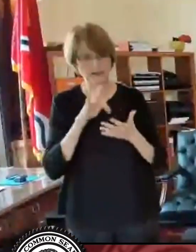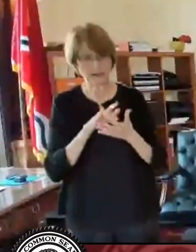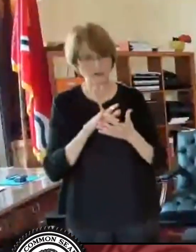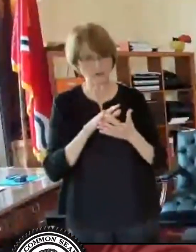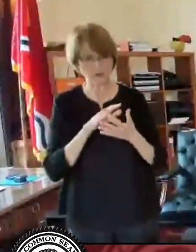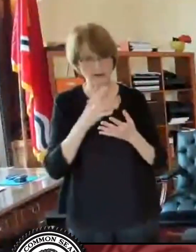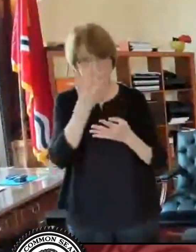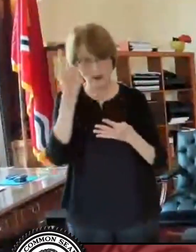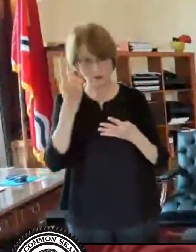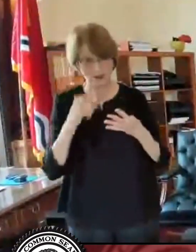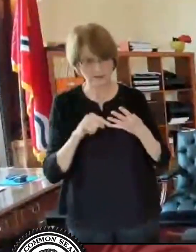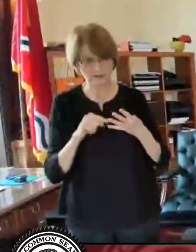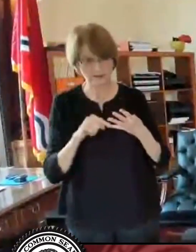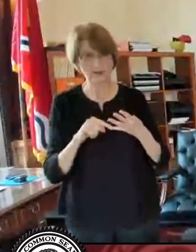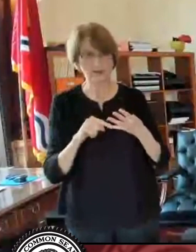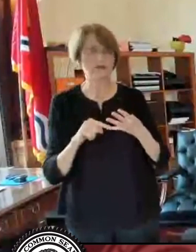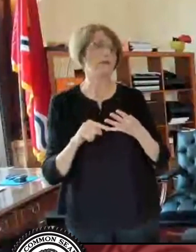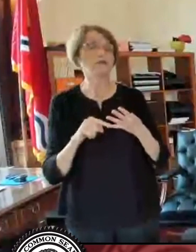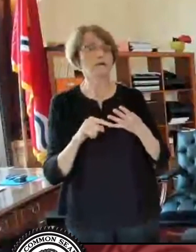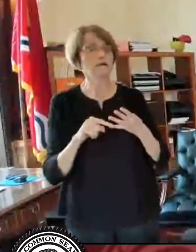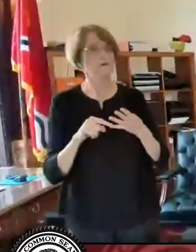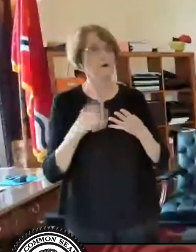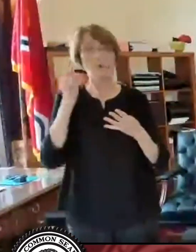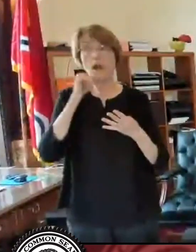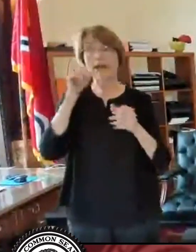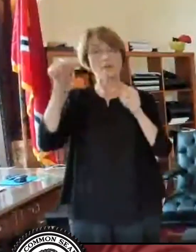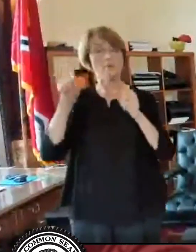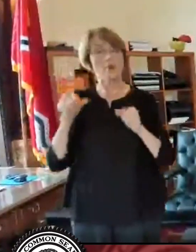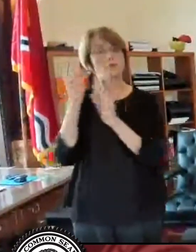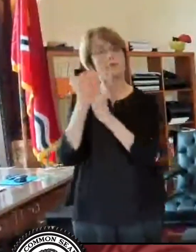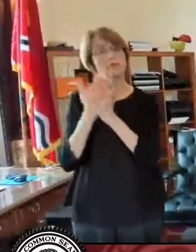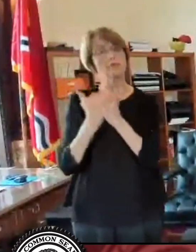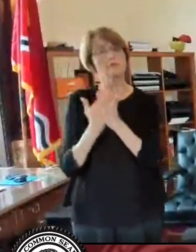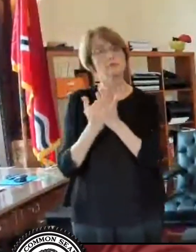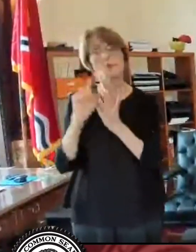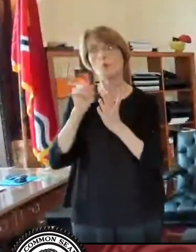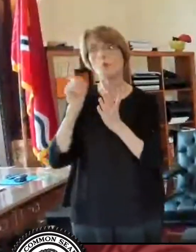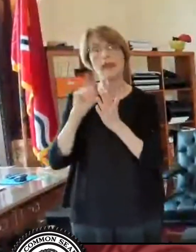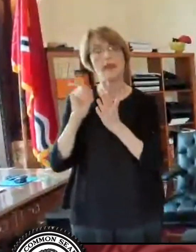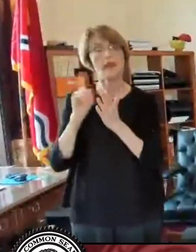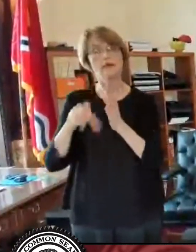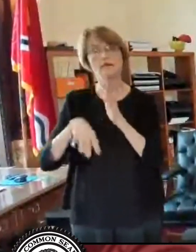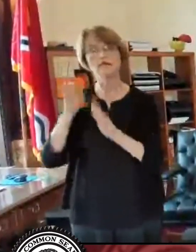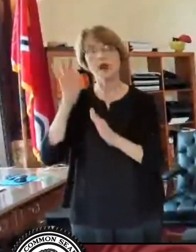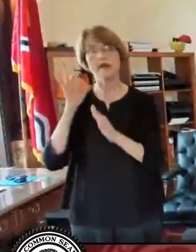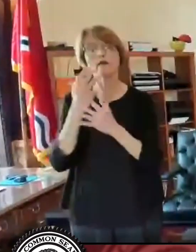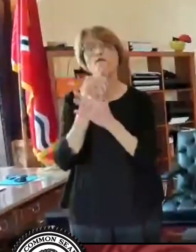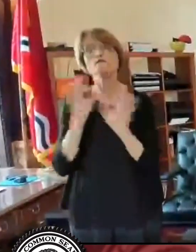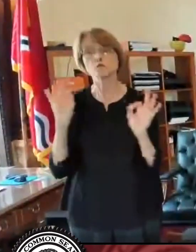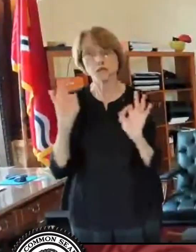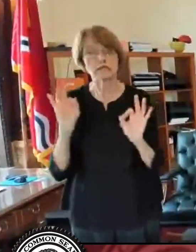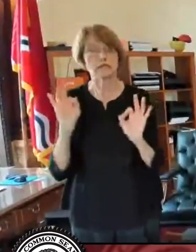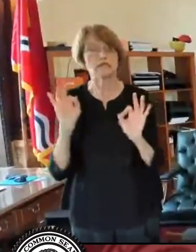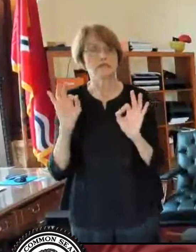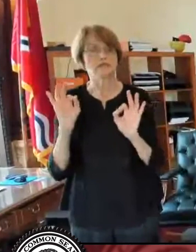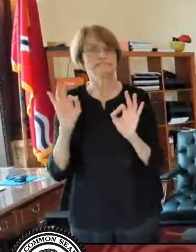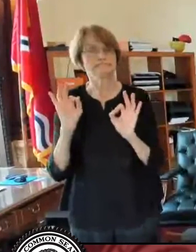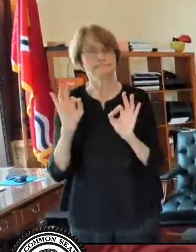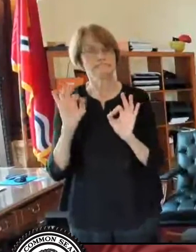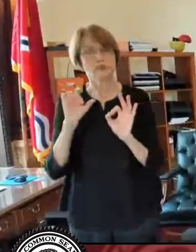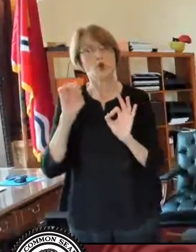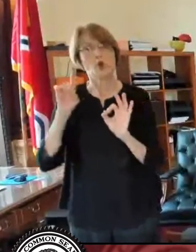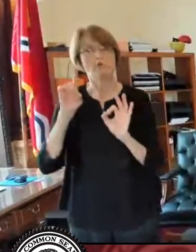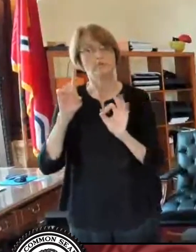any rate, yes, you can. And why don't we post that? Why don't we Okay. post that? We'll post this in the comments so that you've got the phone numbers and